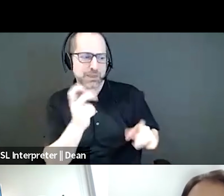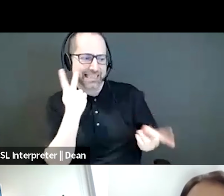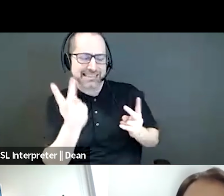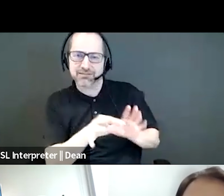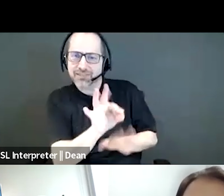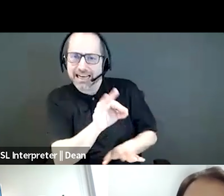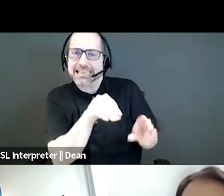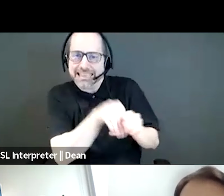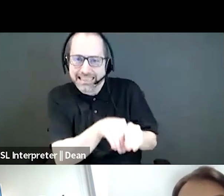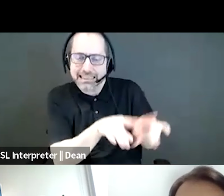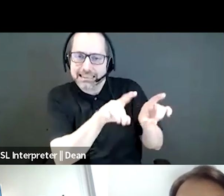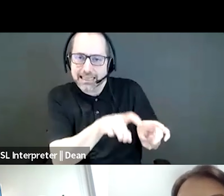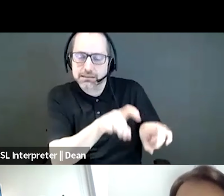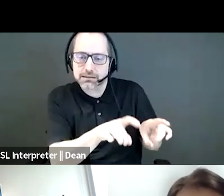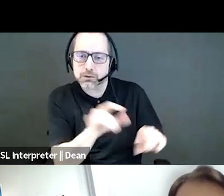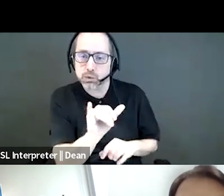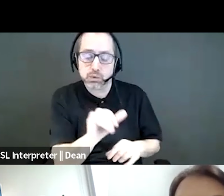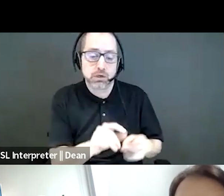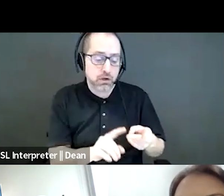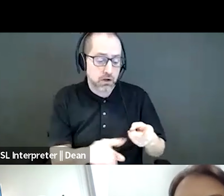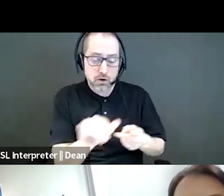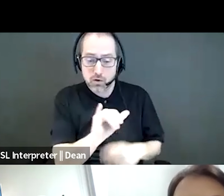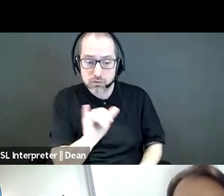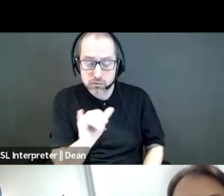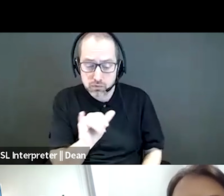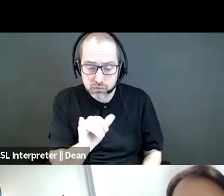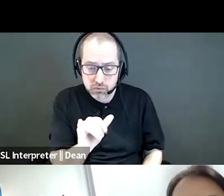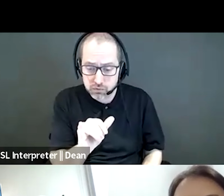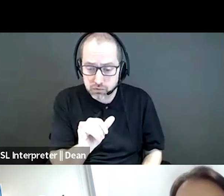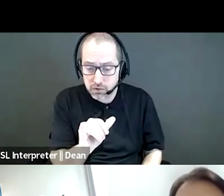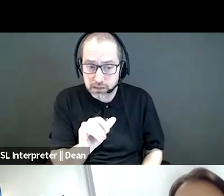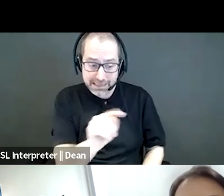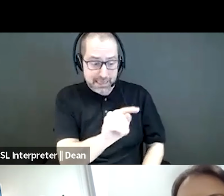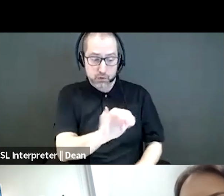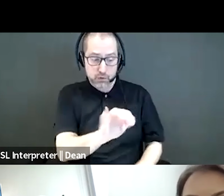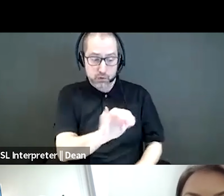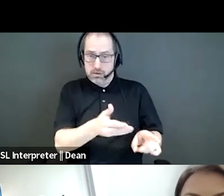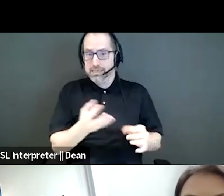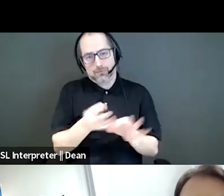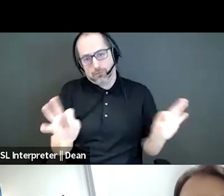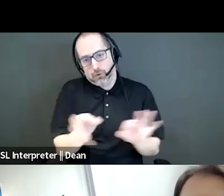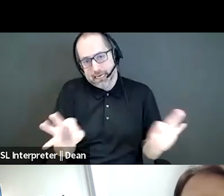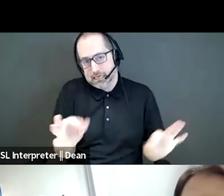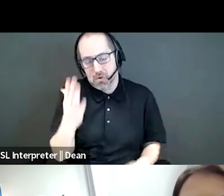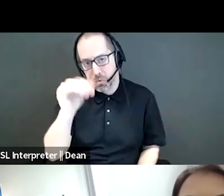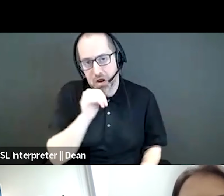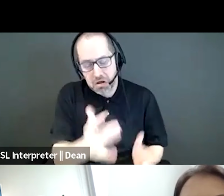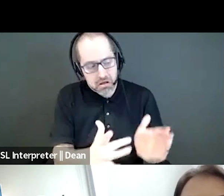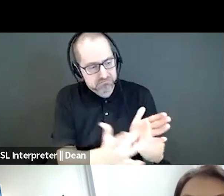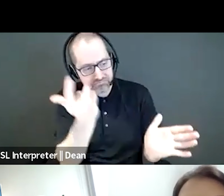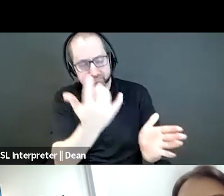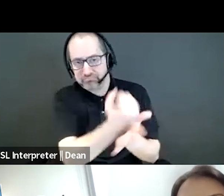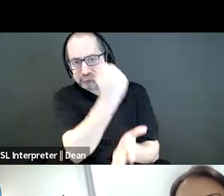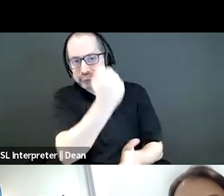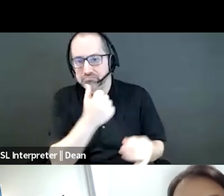the cost, there is the tool at this point is available for free. So I think really people should take advantage until June,